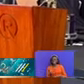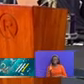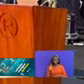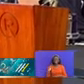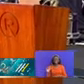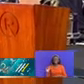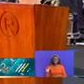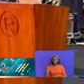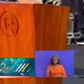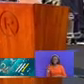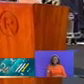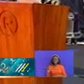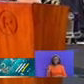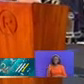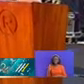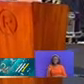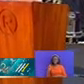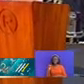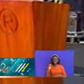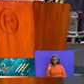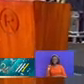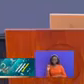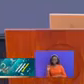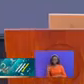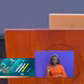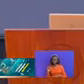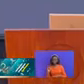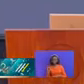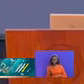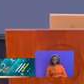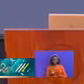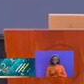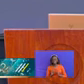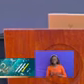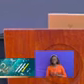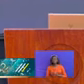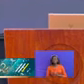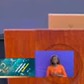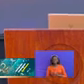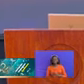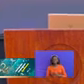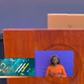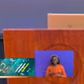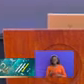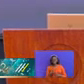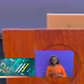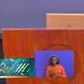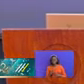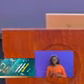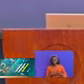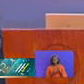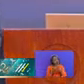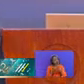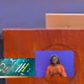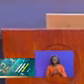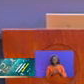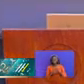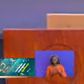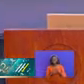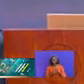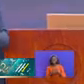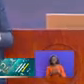prophets but they have made predictions that cannot be questioned and guess what they pointed they brought a